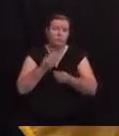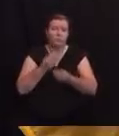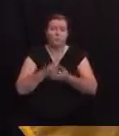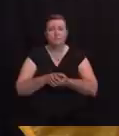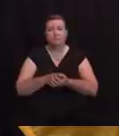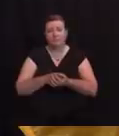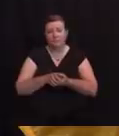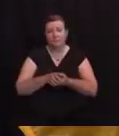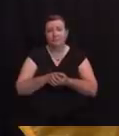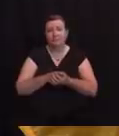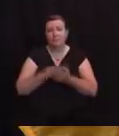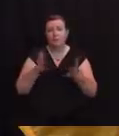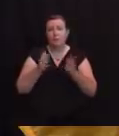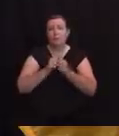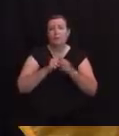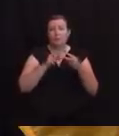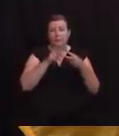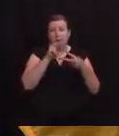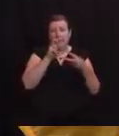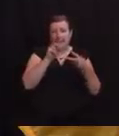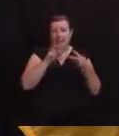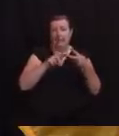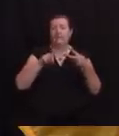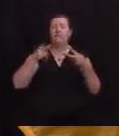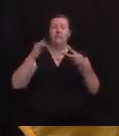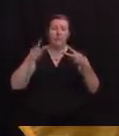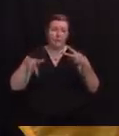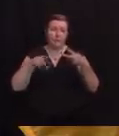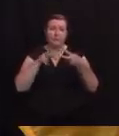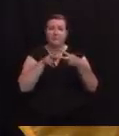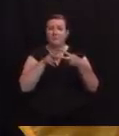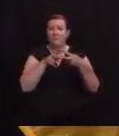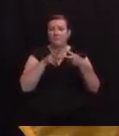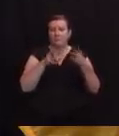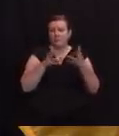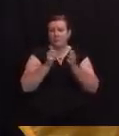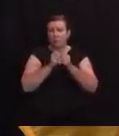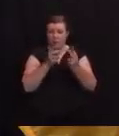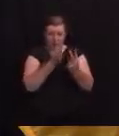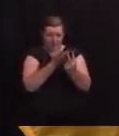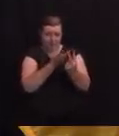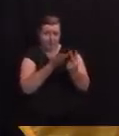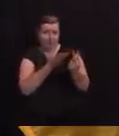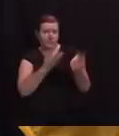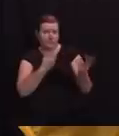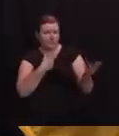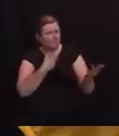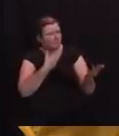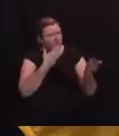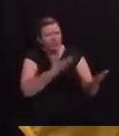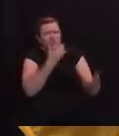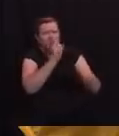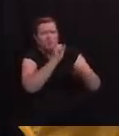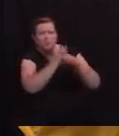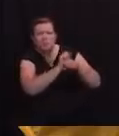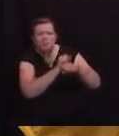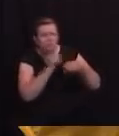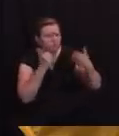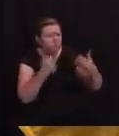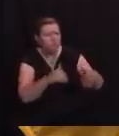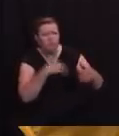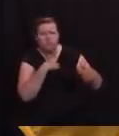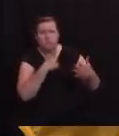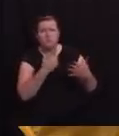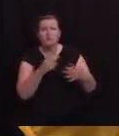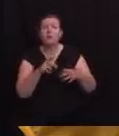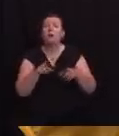great conversation, and thanked them and their team for their tremendous work. I also want to give a huge thank you to a couple of guys on their